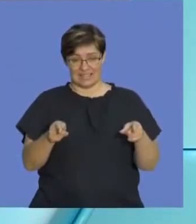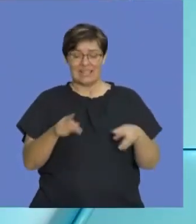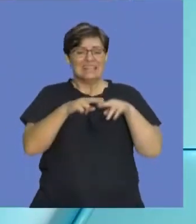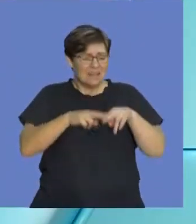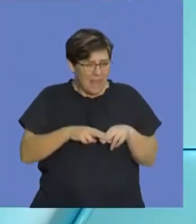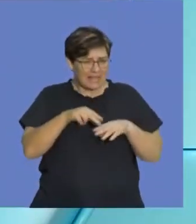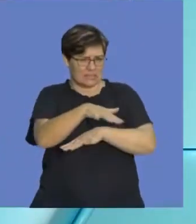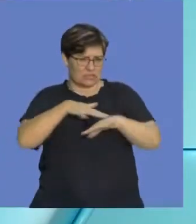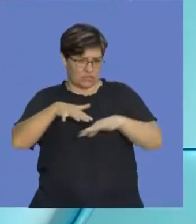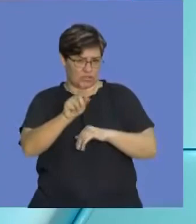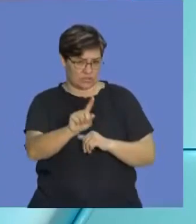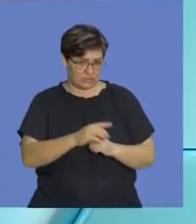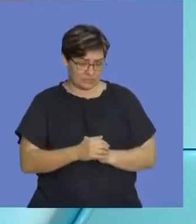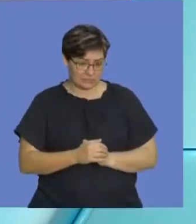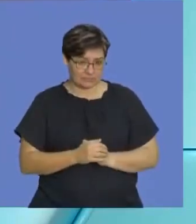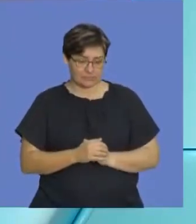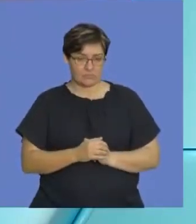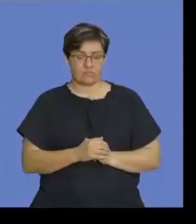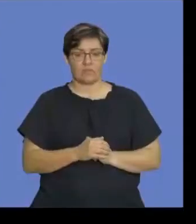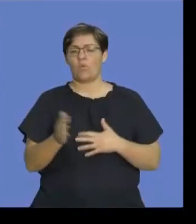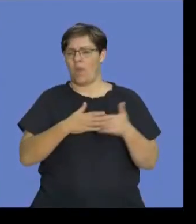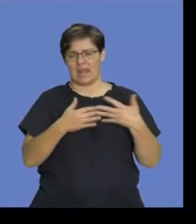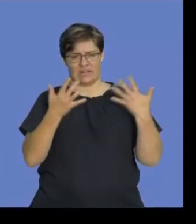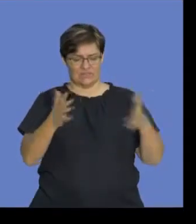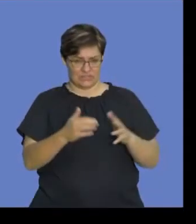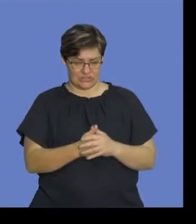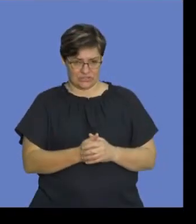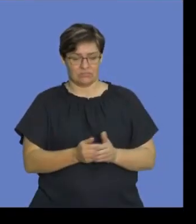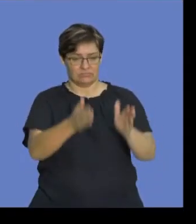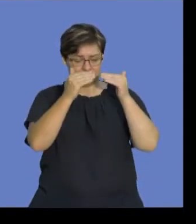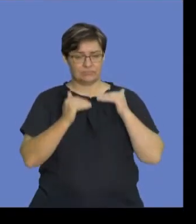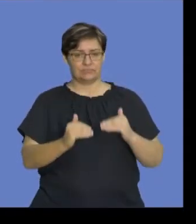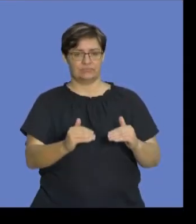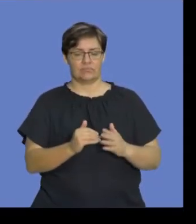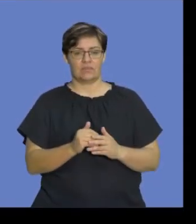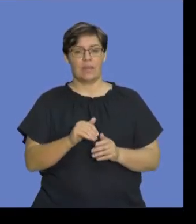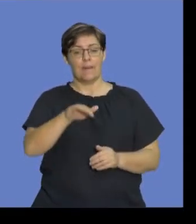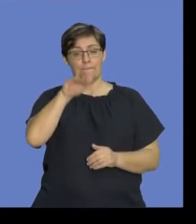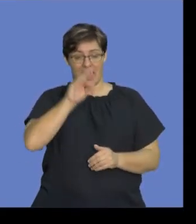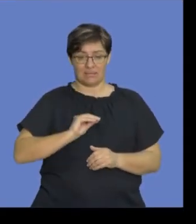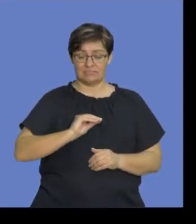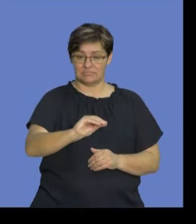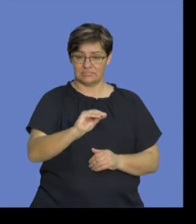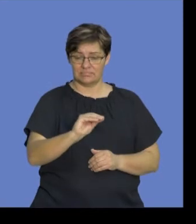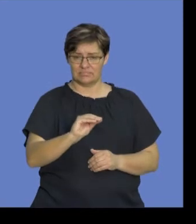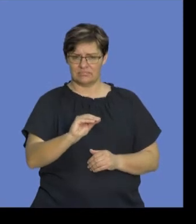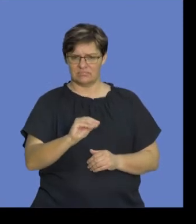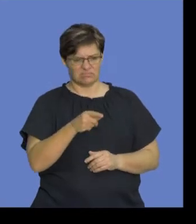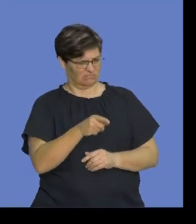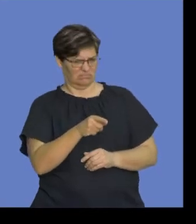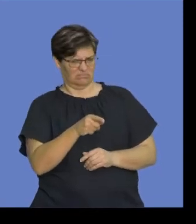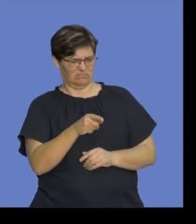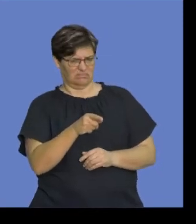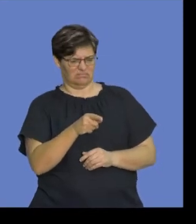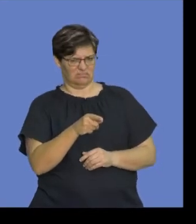the situation that you are in. Okay, so we've dealt with that one. Let's go to the next one. Another bank entry. I wonder what that is